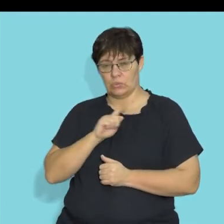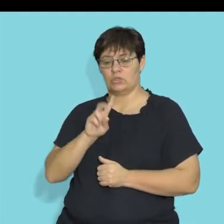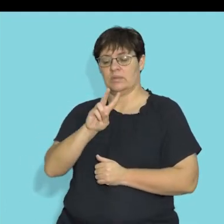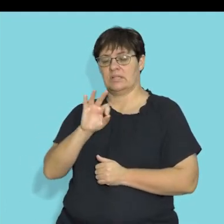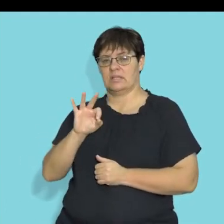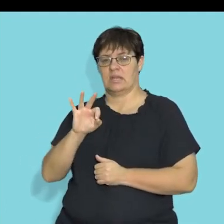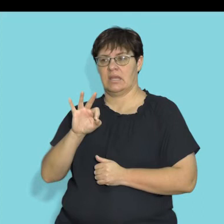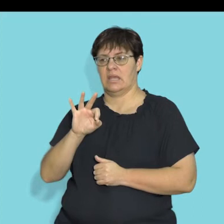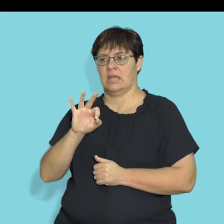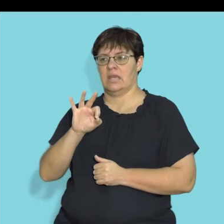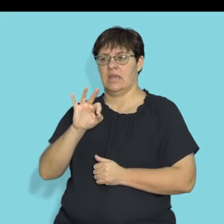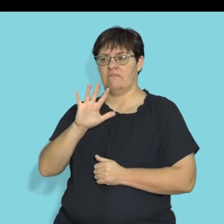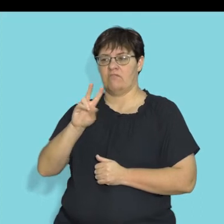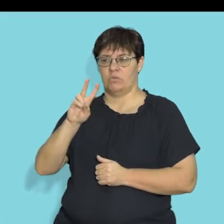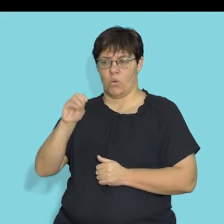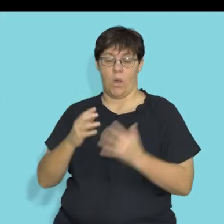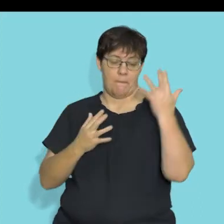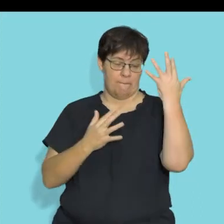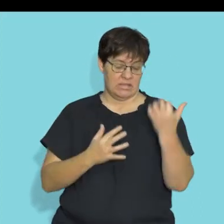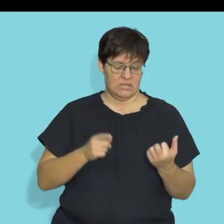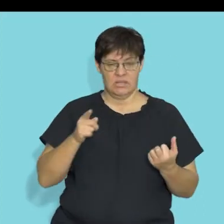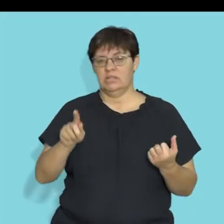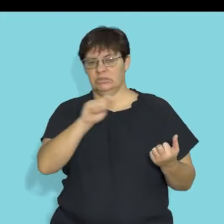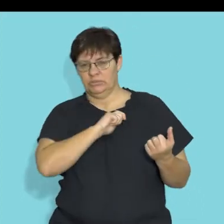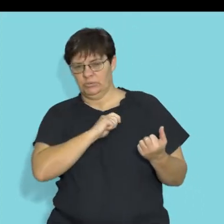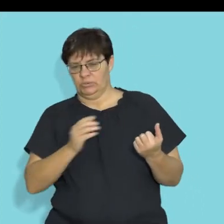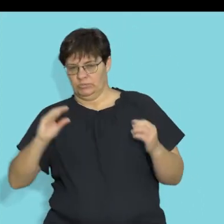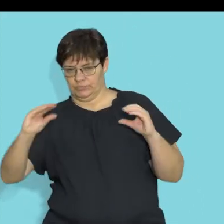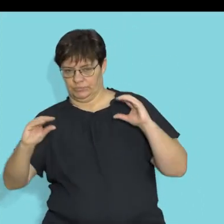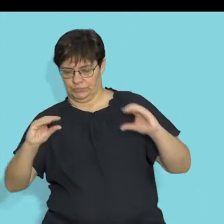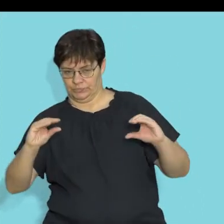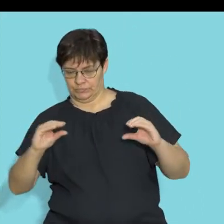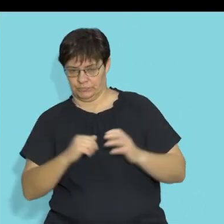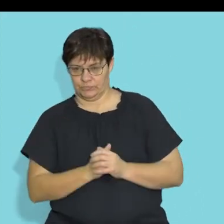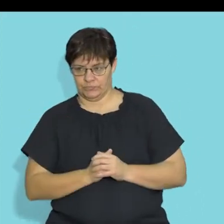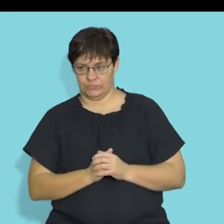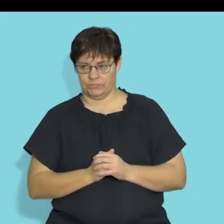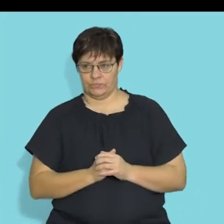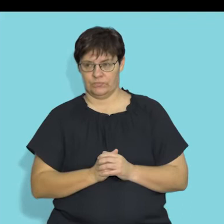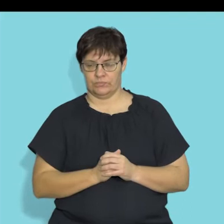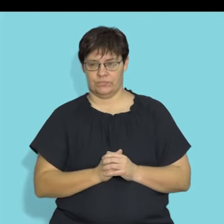and the actual is 23,520. So the budgeted amount is that and the actual amount is